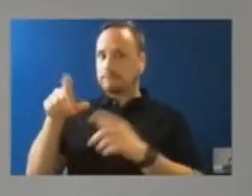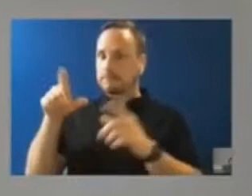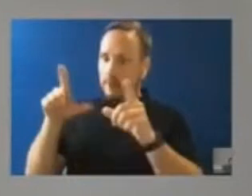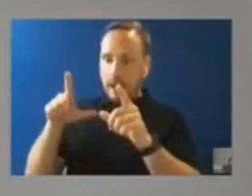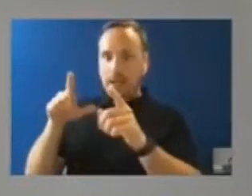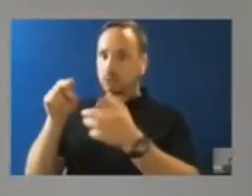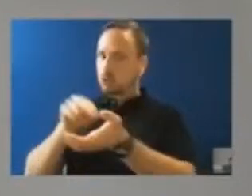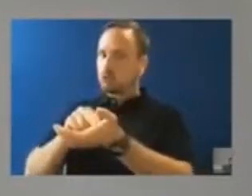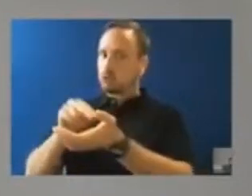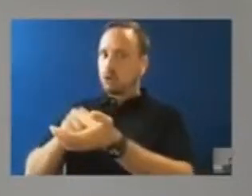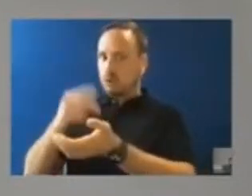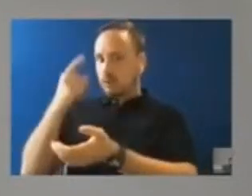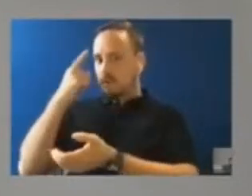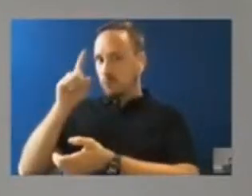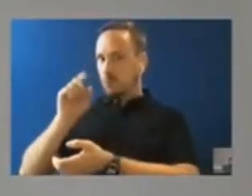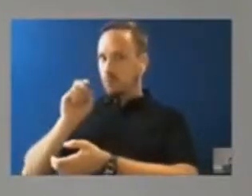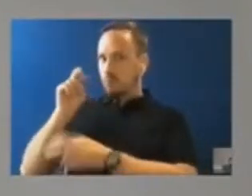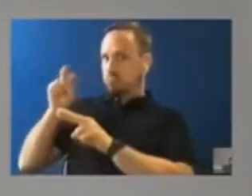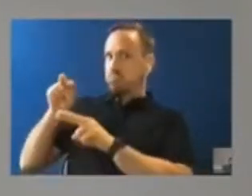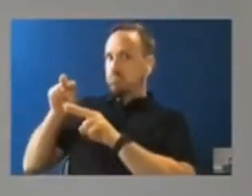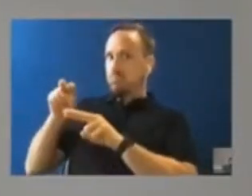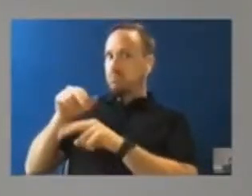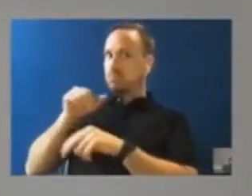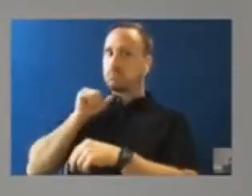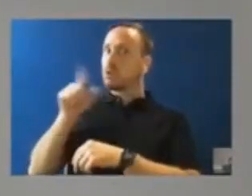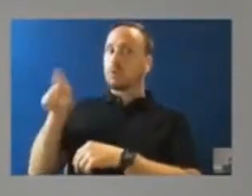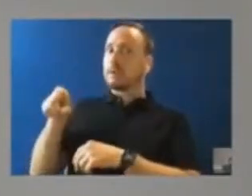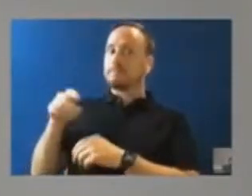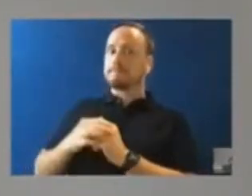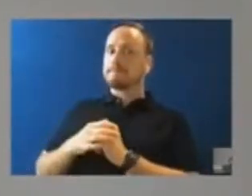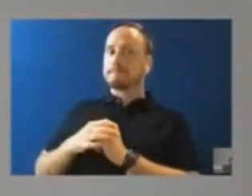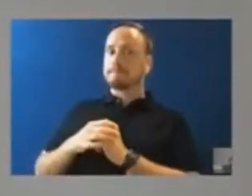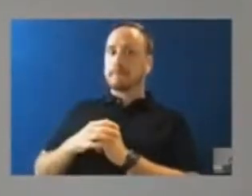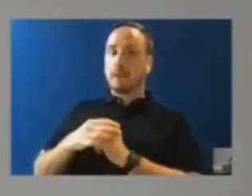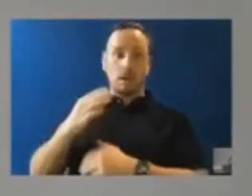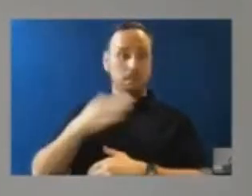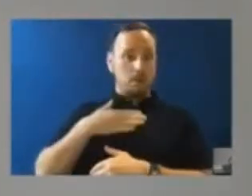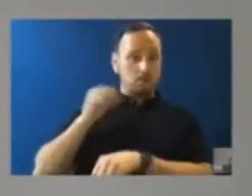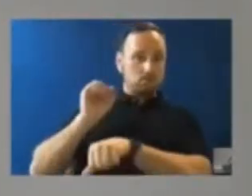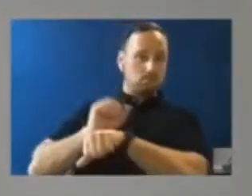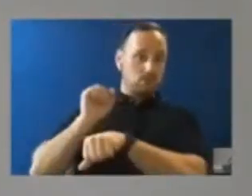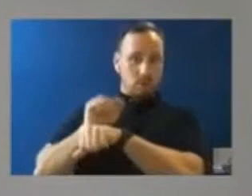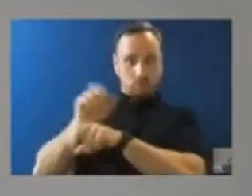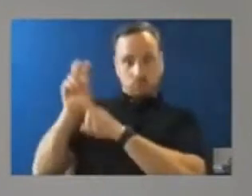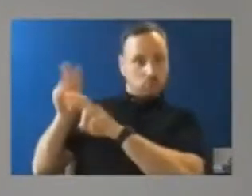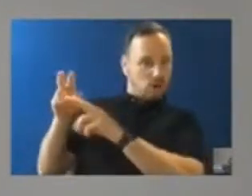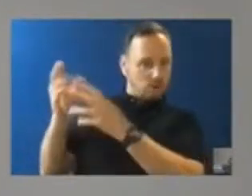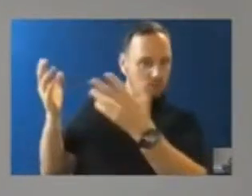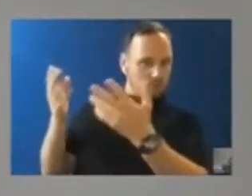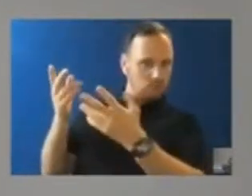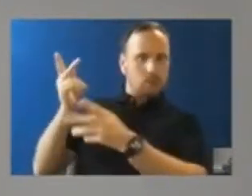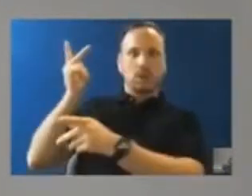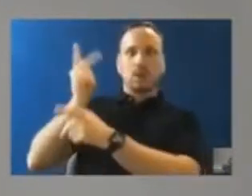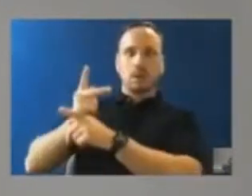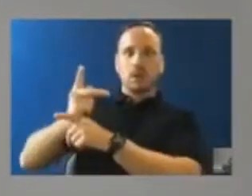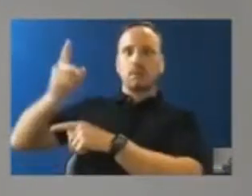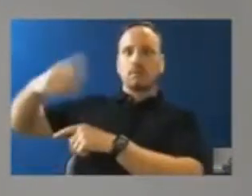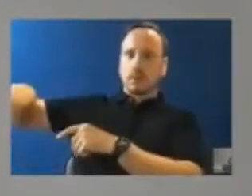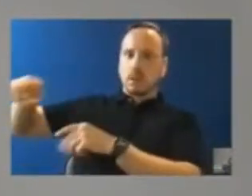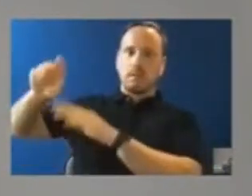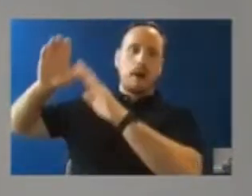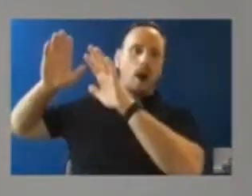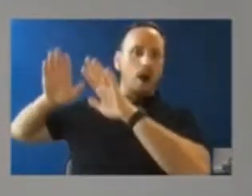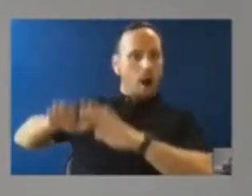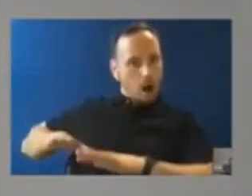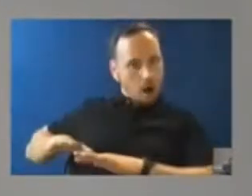times. My job, if I'm to staff the isolation room, is to keep the kid calm, make sure they're okay, and get